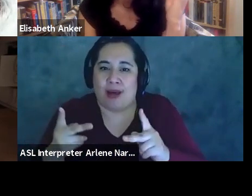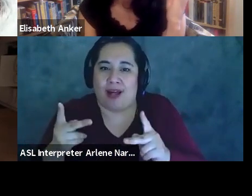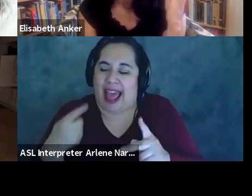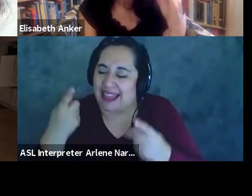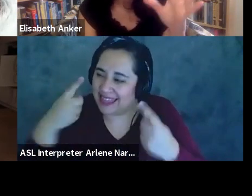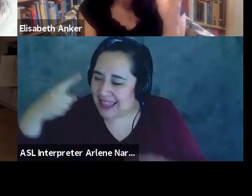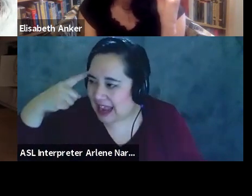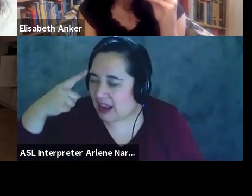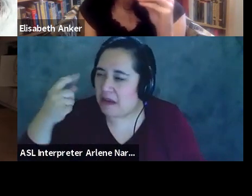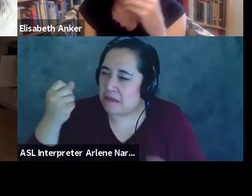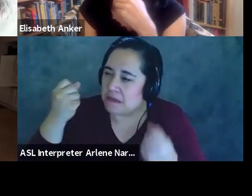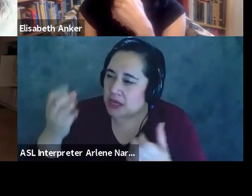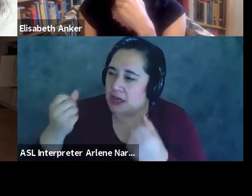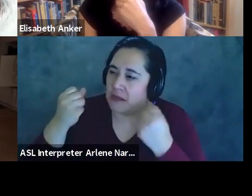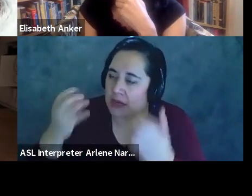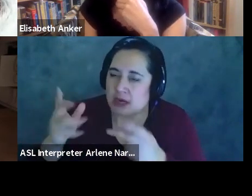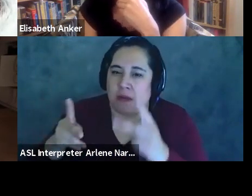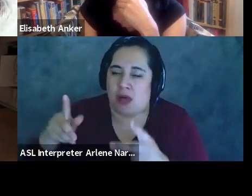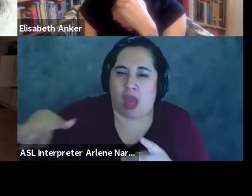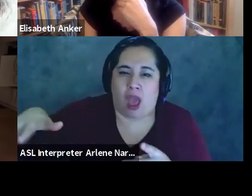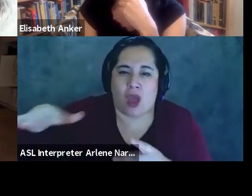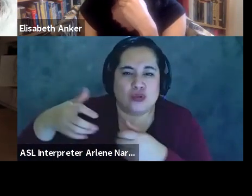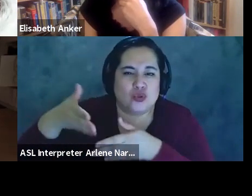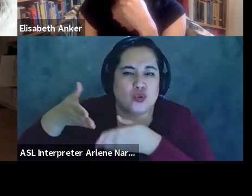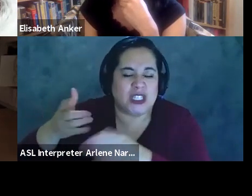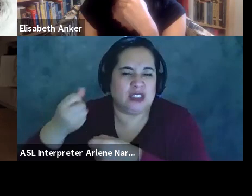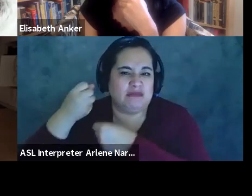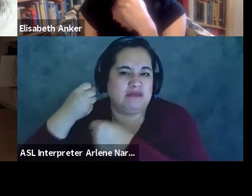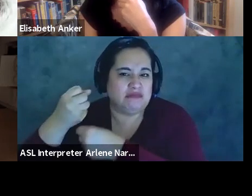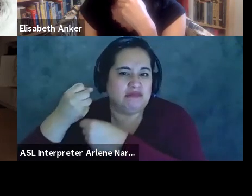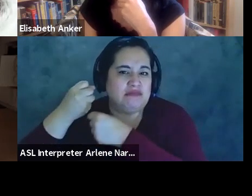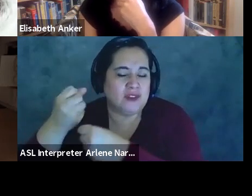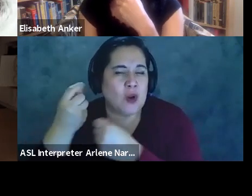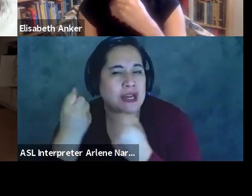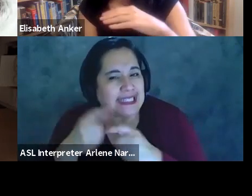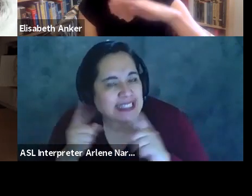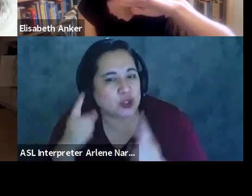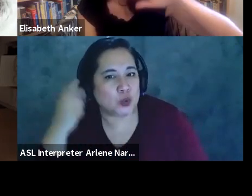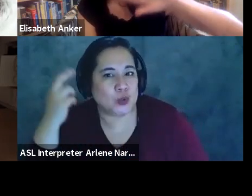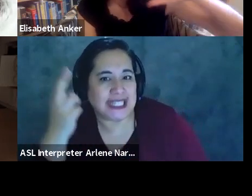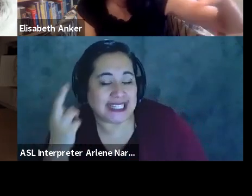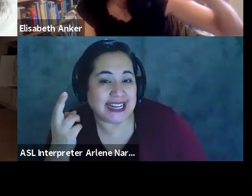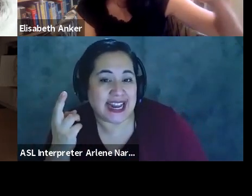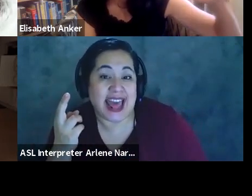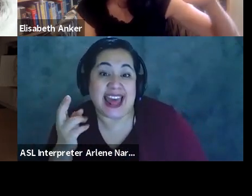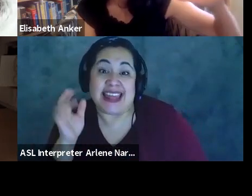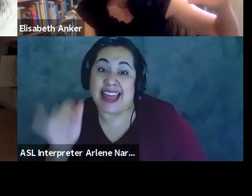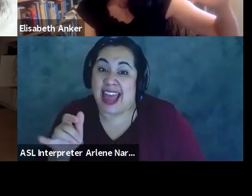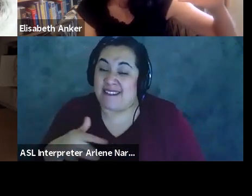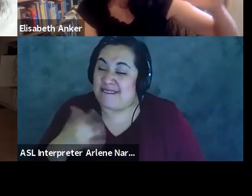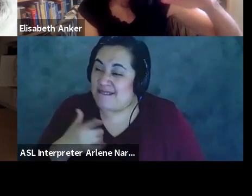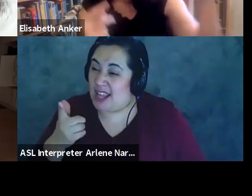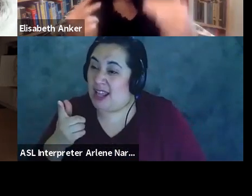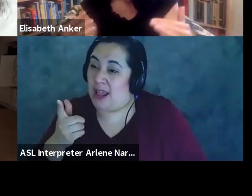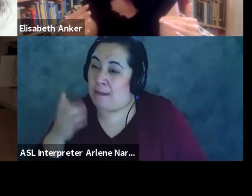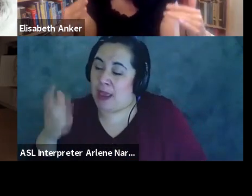think of the millions and millions of people who are out on the streets these days for multitude of different causes that are actually pushing them more left than they might